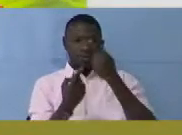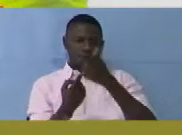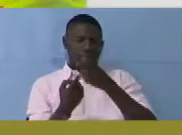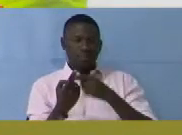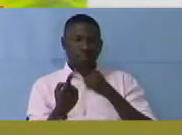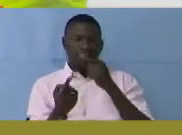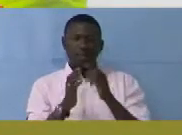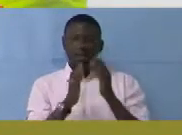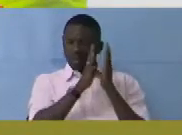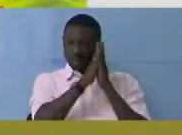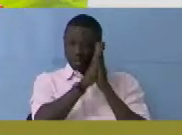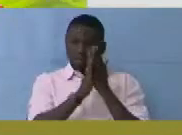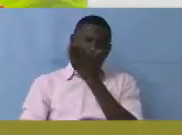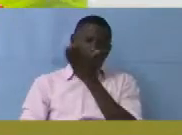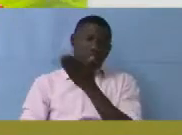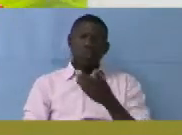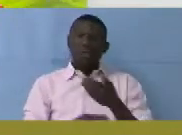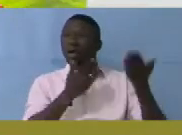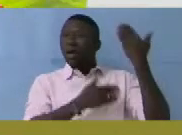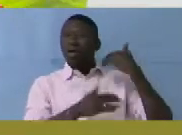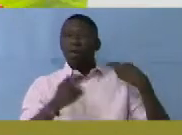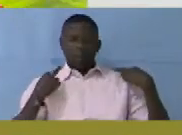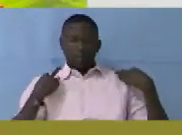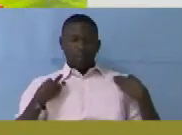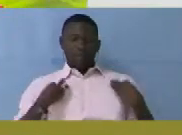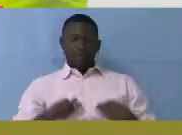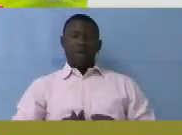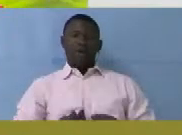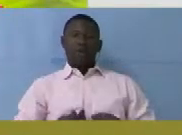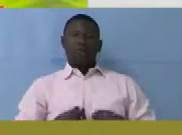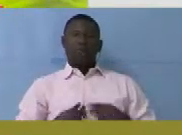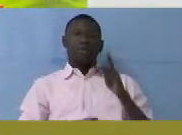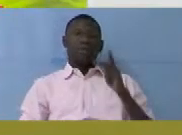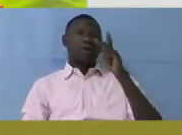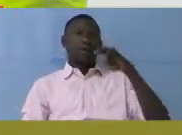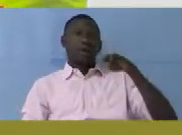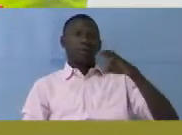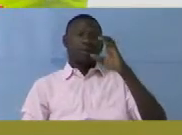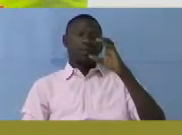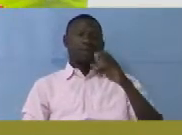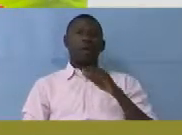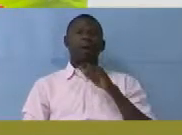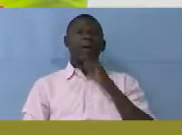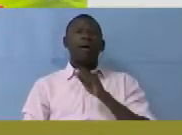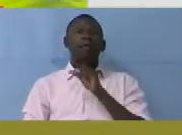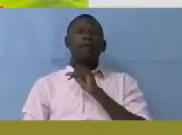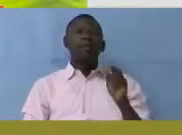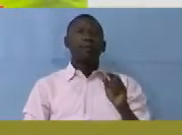former mayor of KMC, Honorable Keba Jalo,